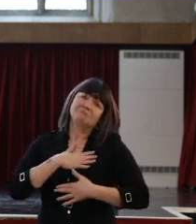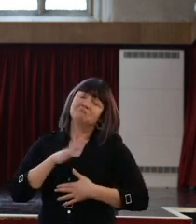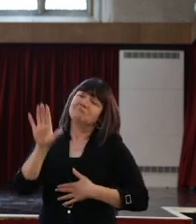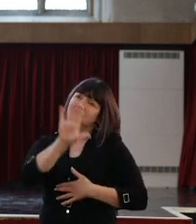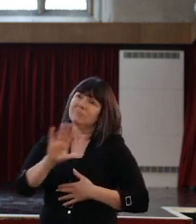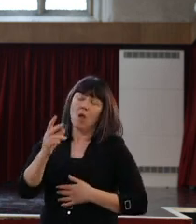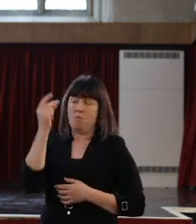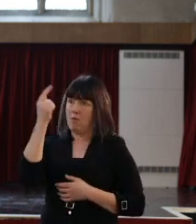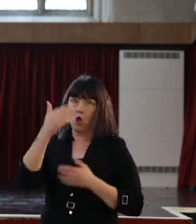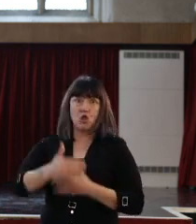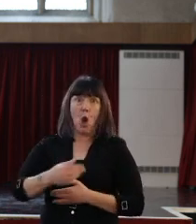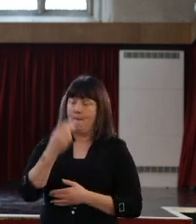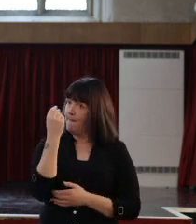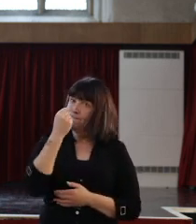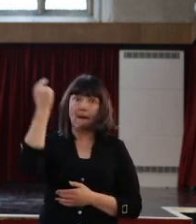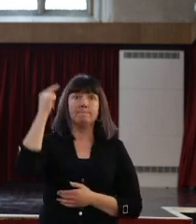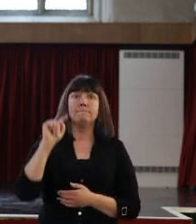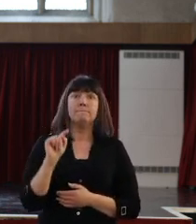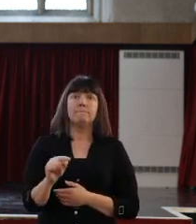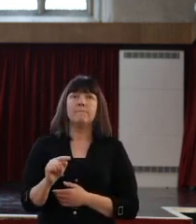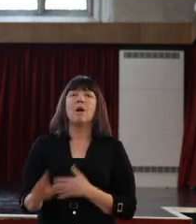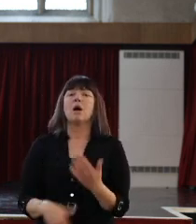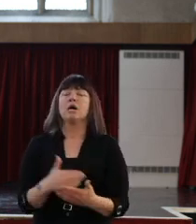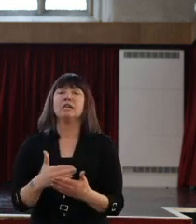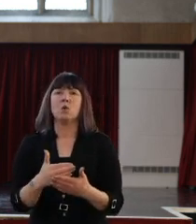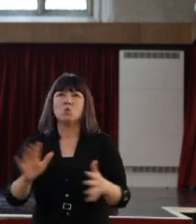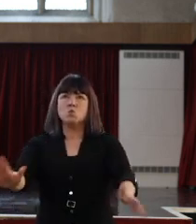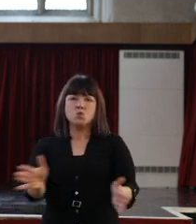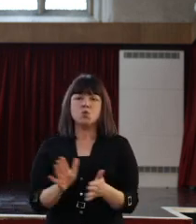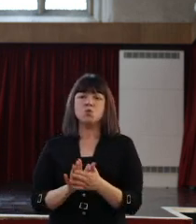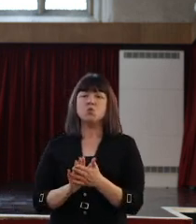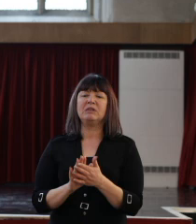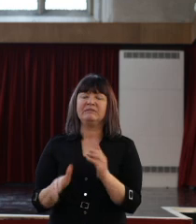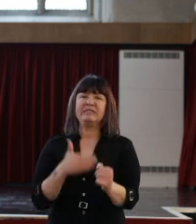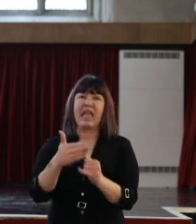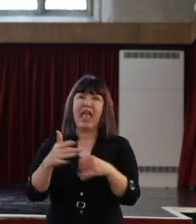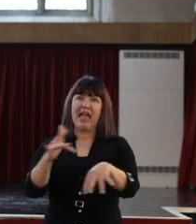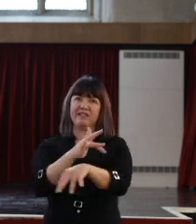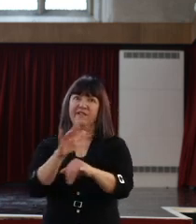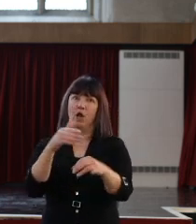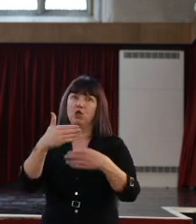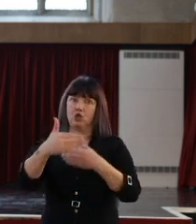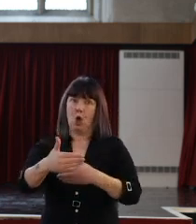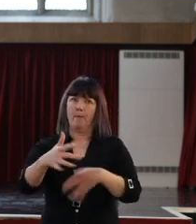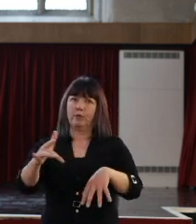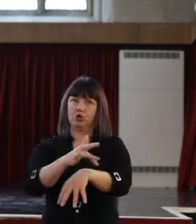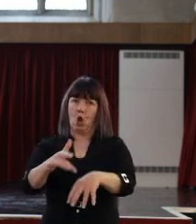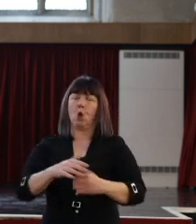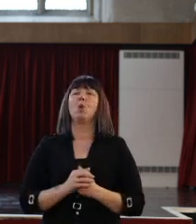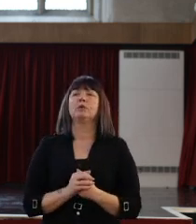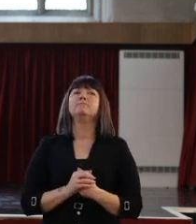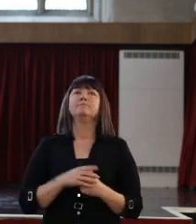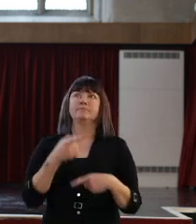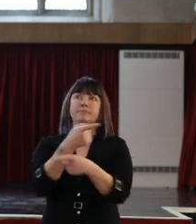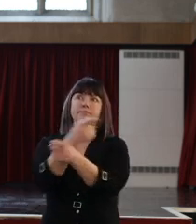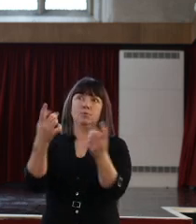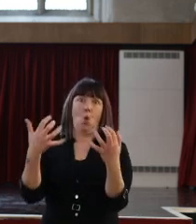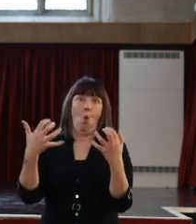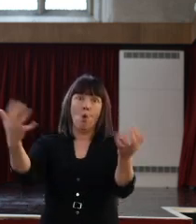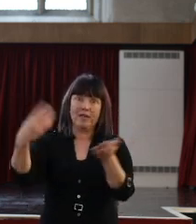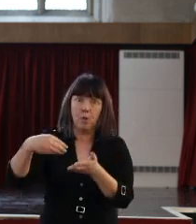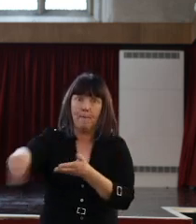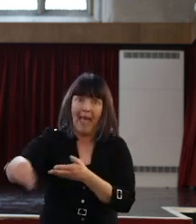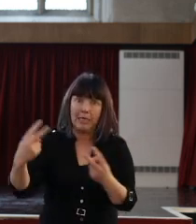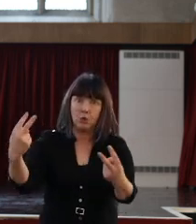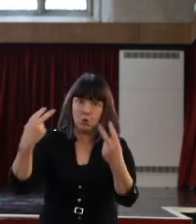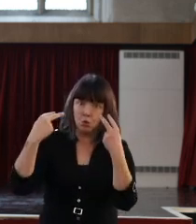and before I knew it, it was time for our end-of-term show in front of an actual paying audience. And I was bloody terrified. And I remember being on stage